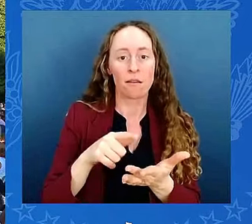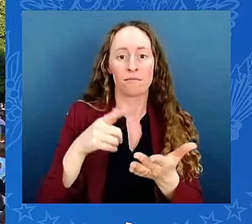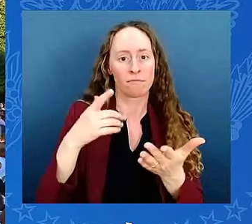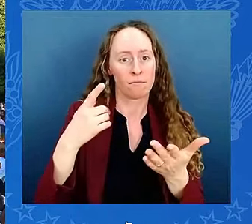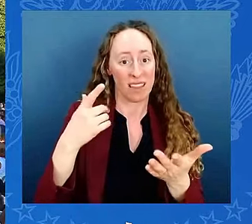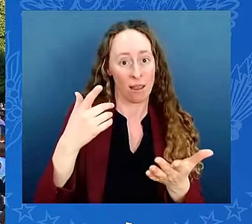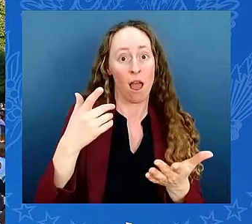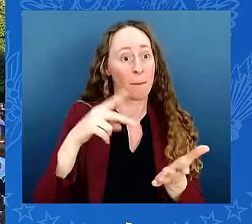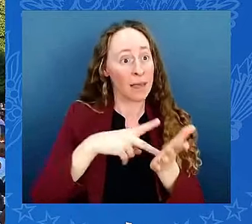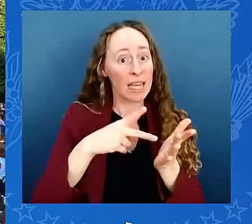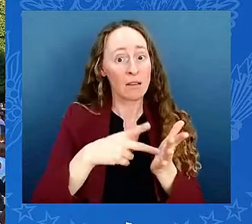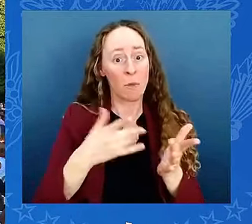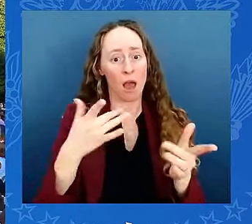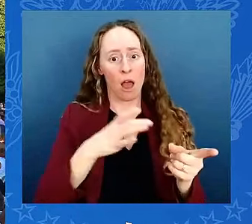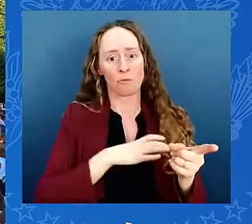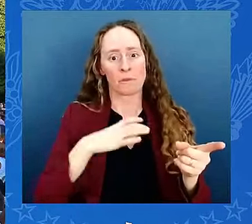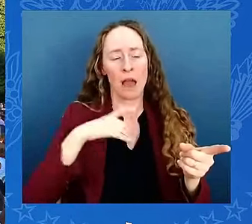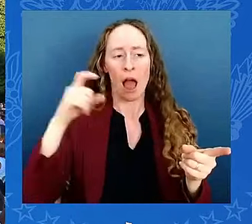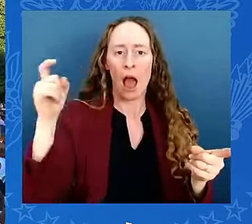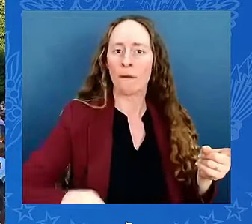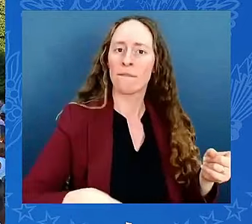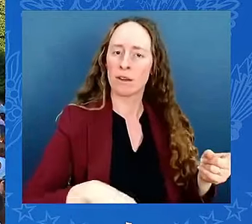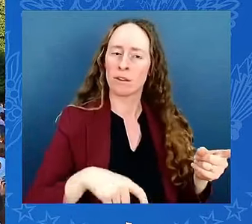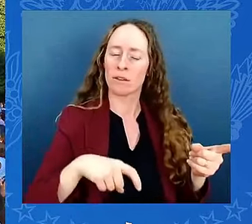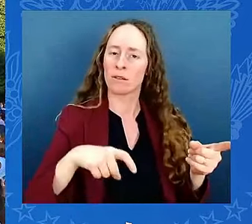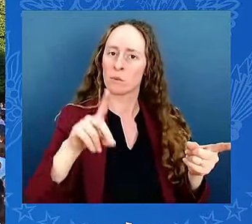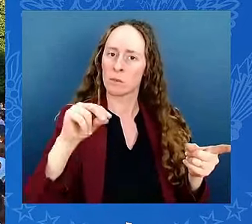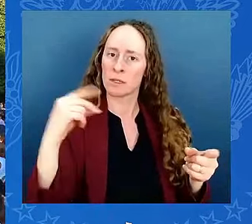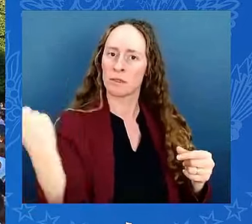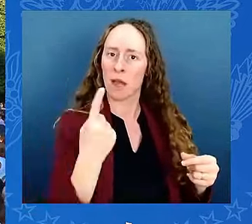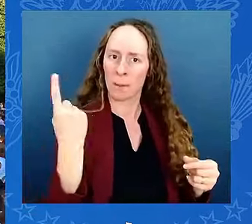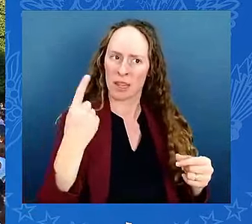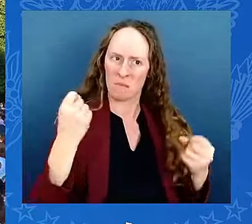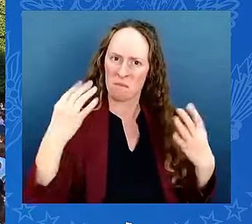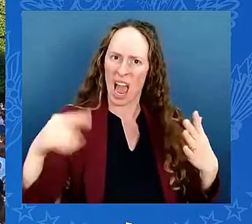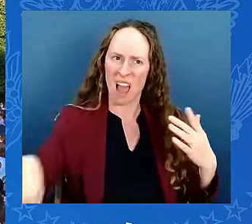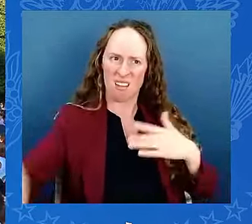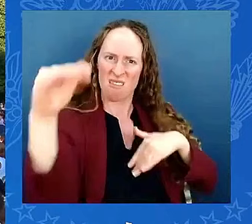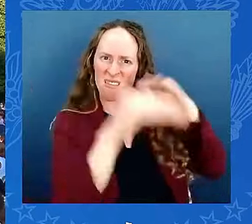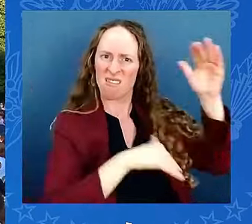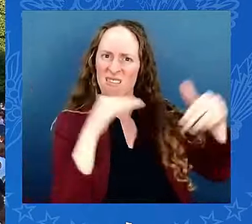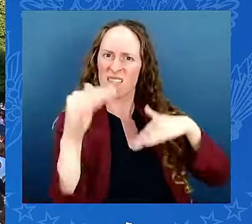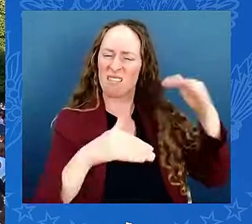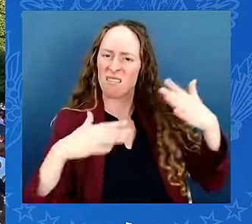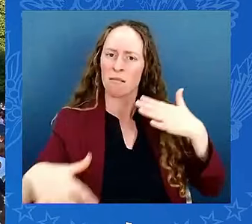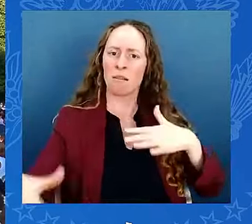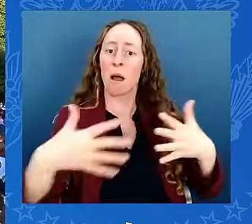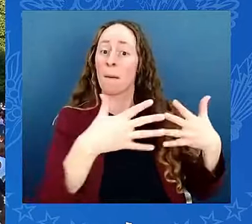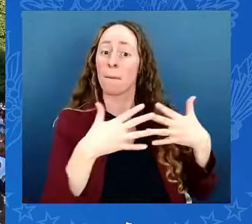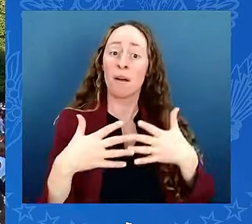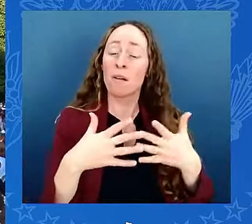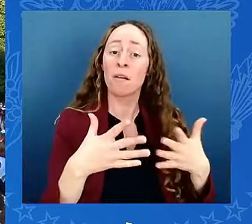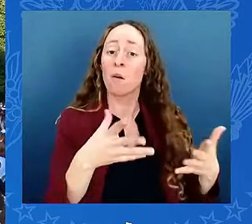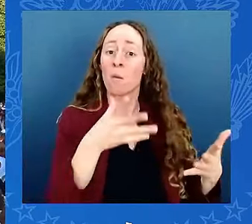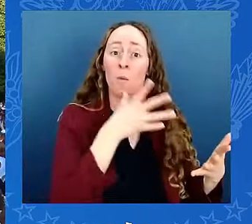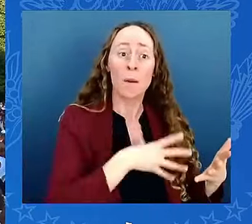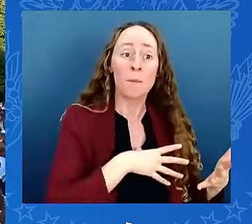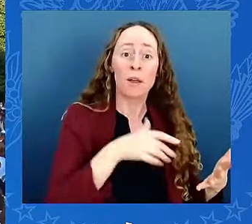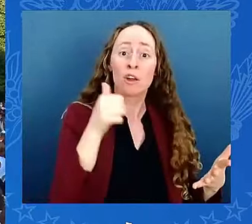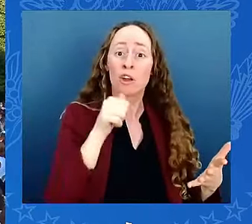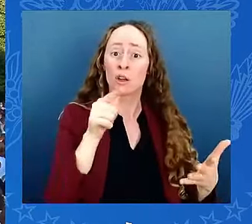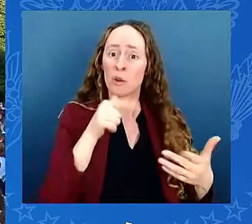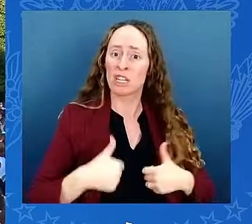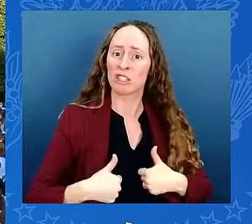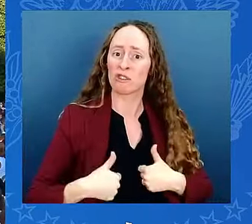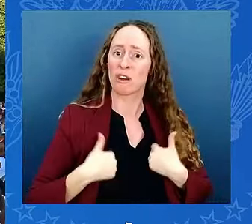shadows, and began to shift the legal and social burdens away from the survivors onto the perpetrators where they